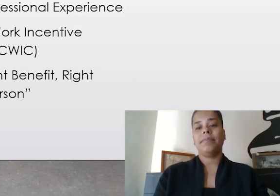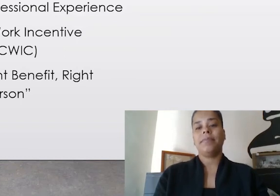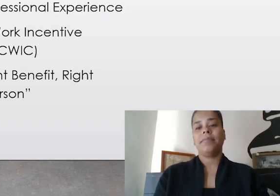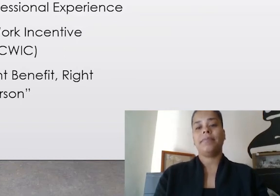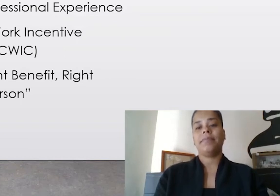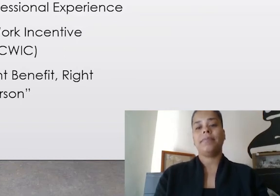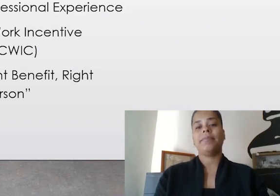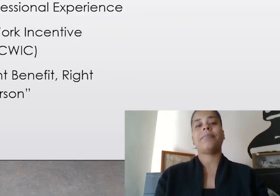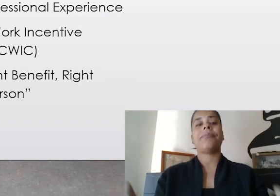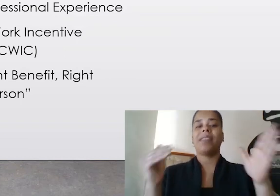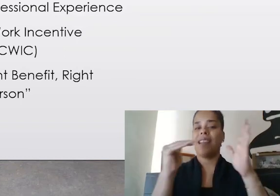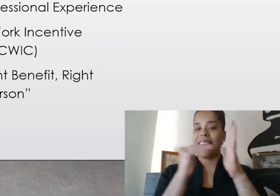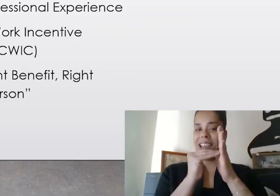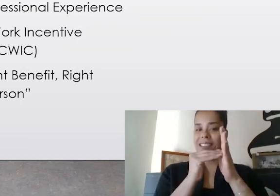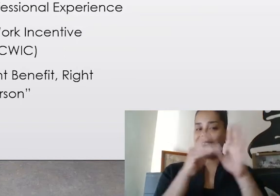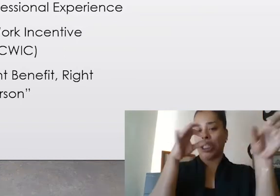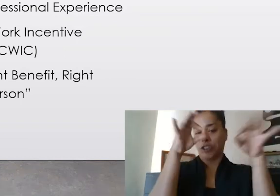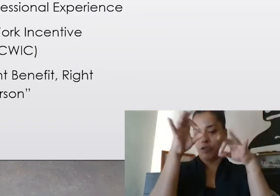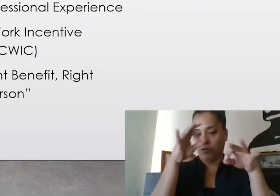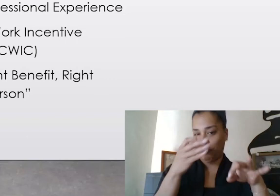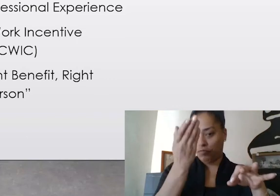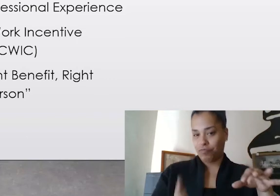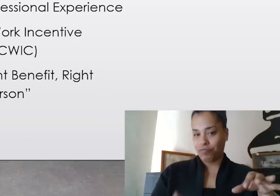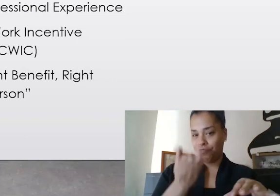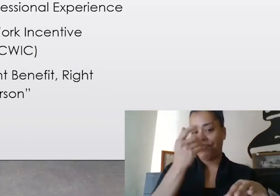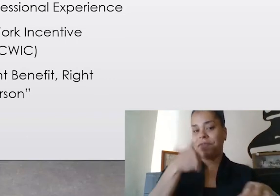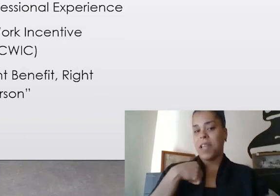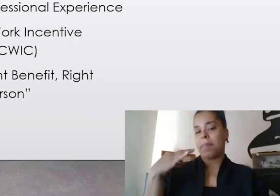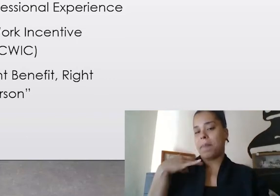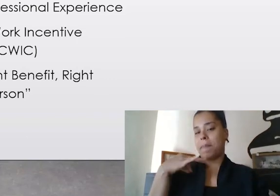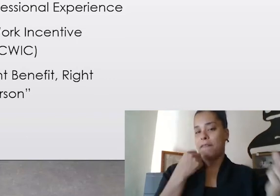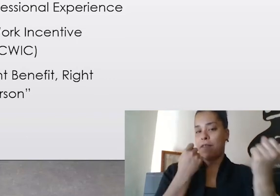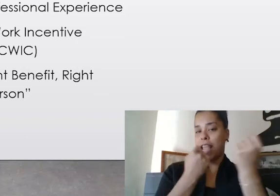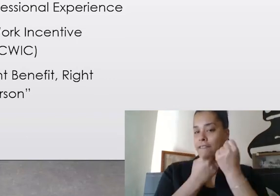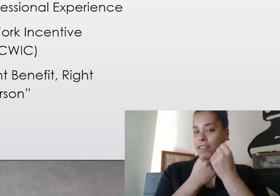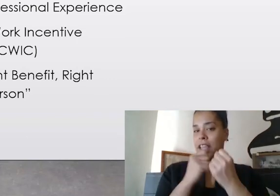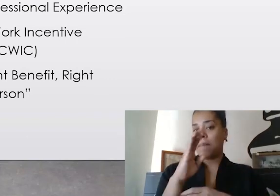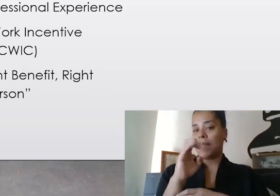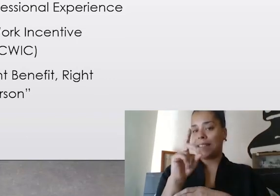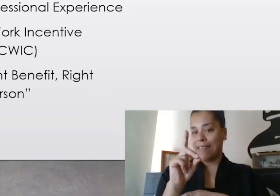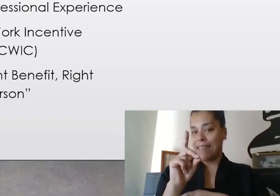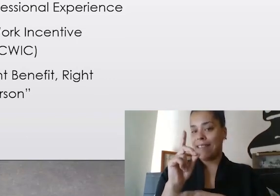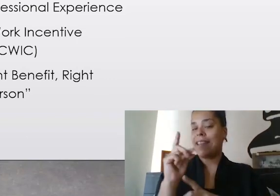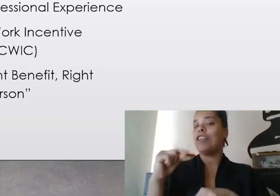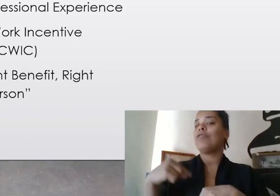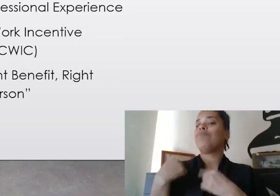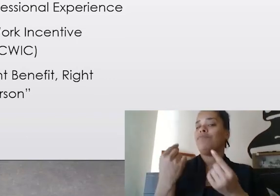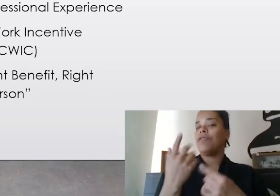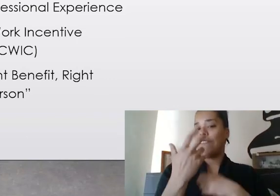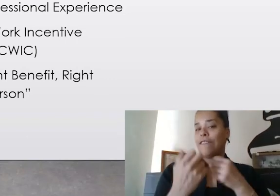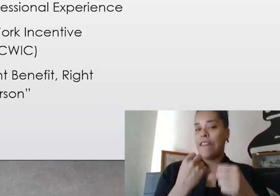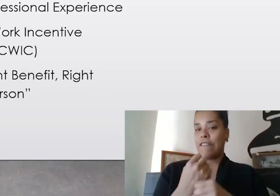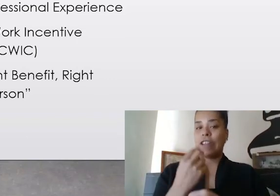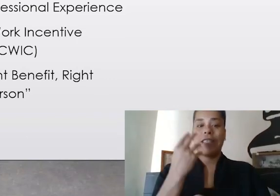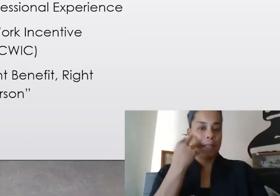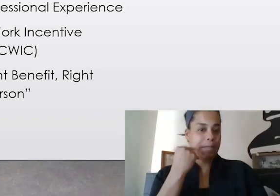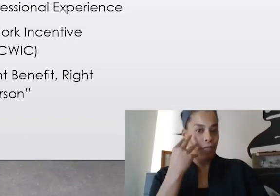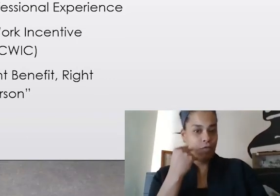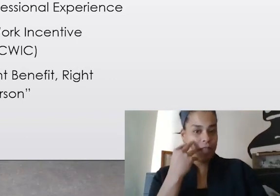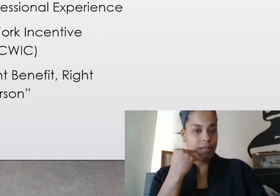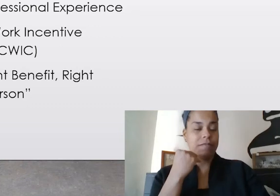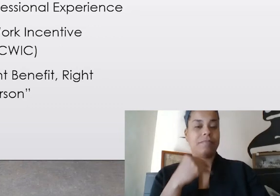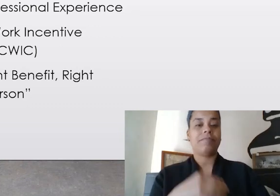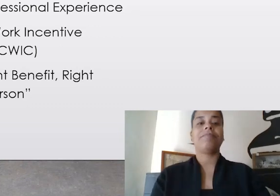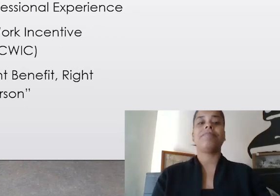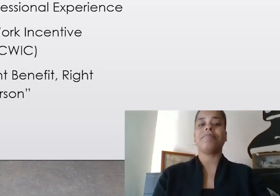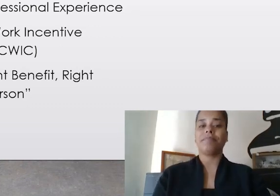Again, I'm the benefit advocate at BCID. I have about 5 years of professional experience in this role as